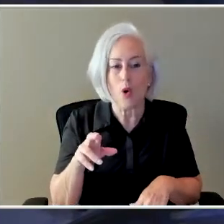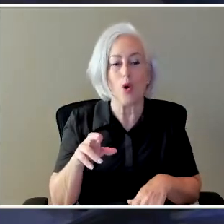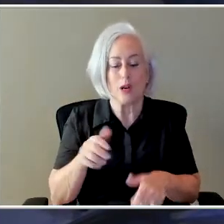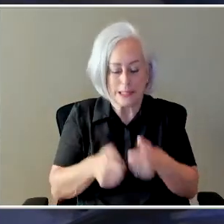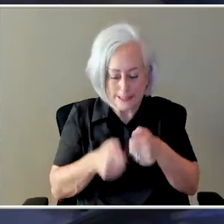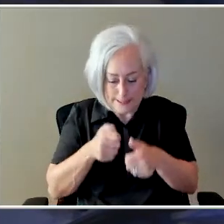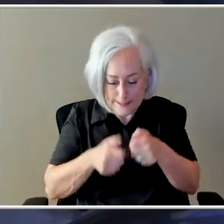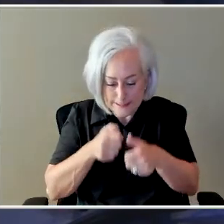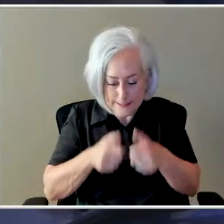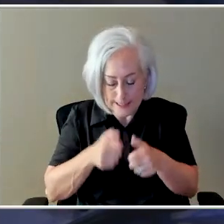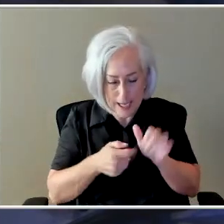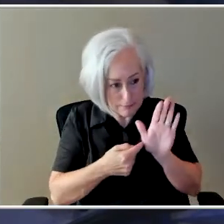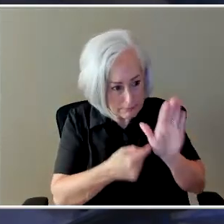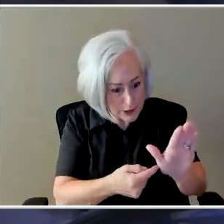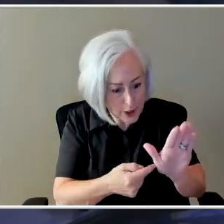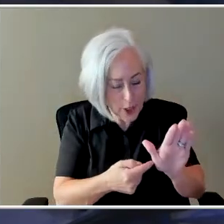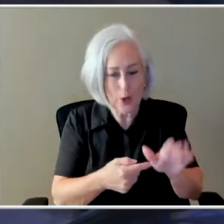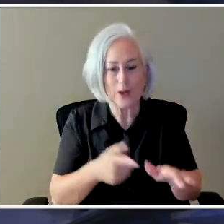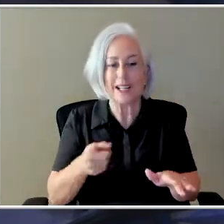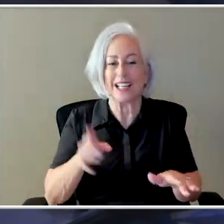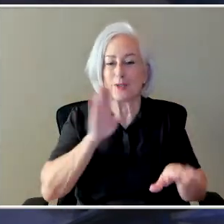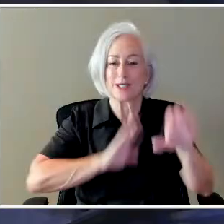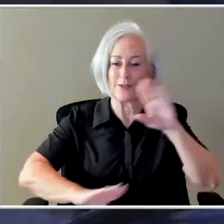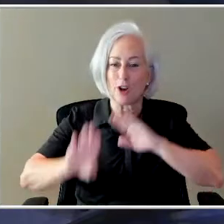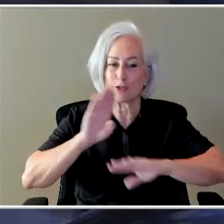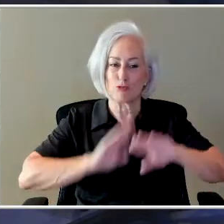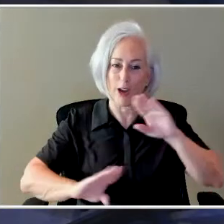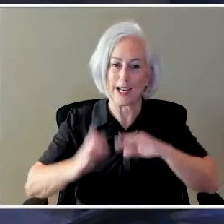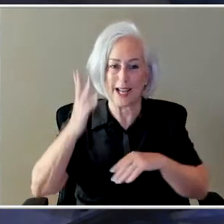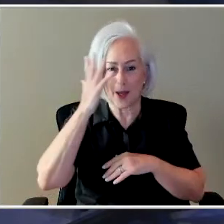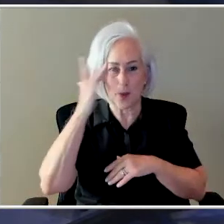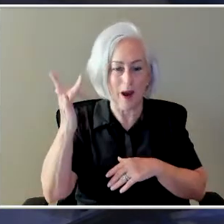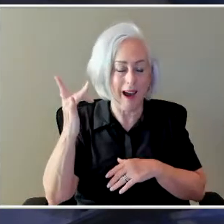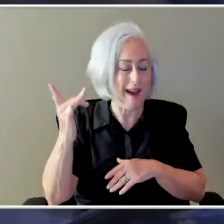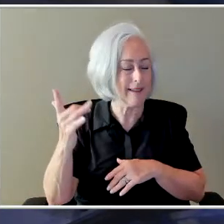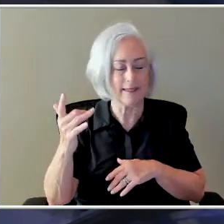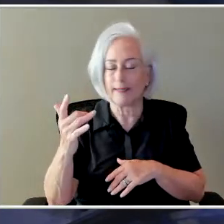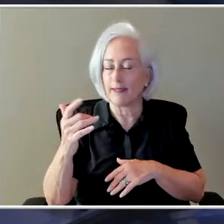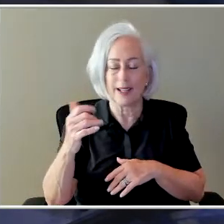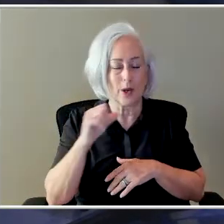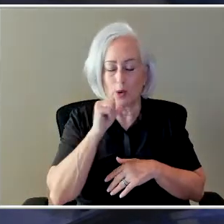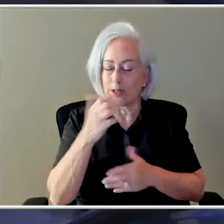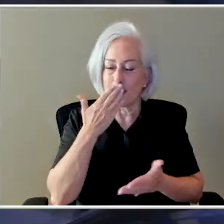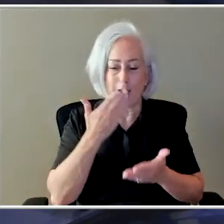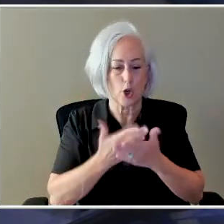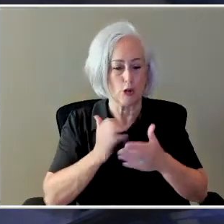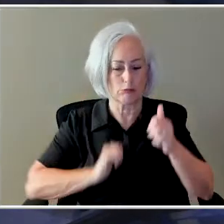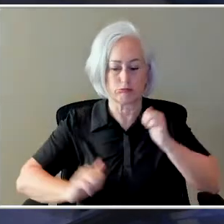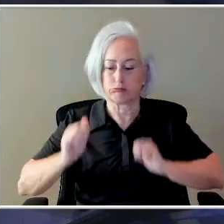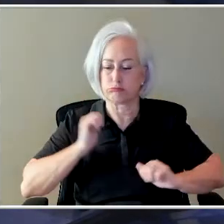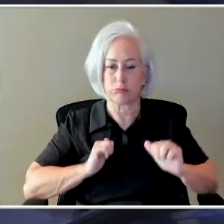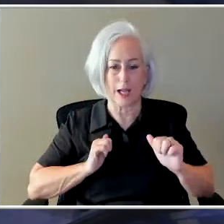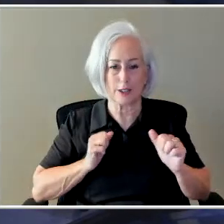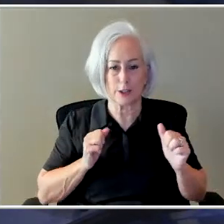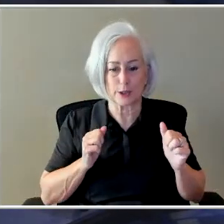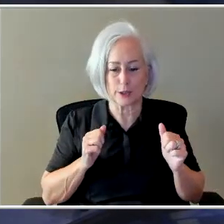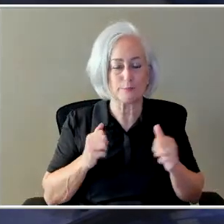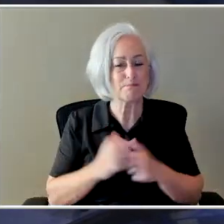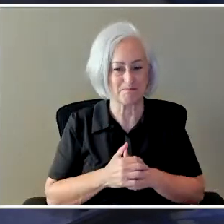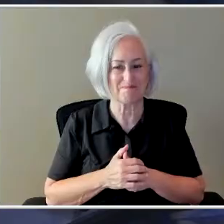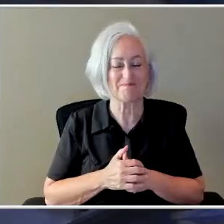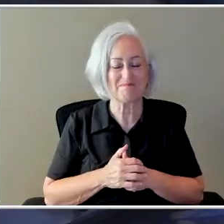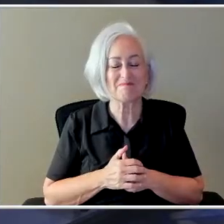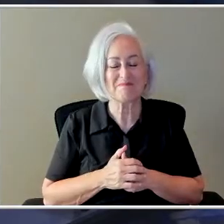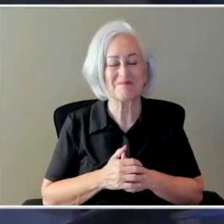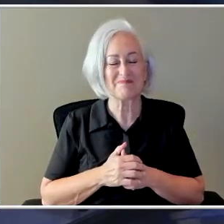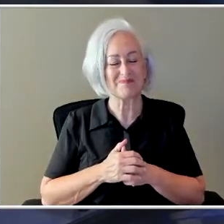frustrating time for all of us. The things little things you don't realize you take for granted, being Yeah. able to communicate. So many things, yeah. So you